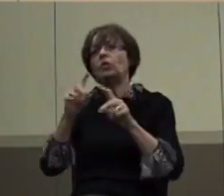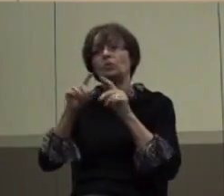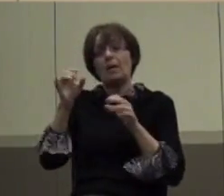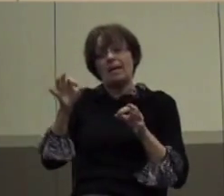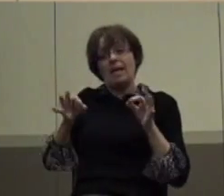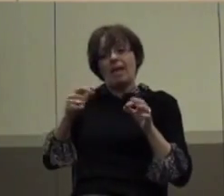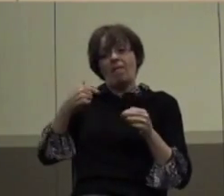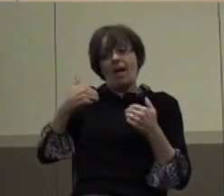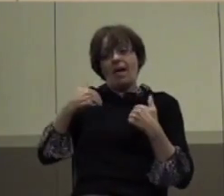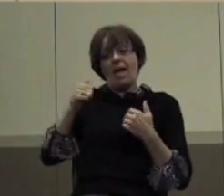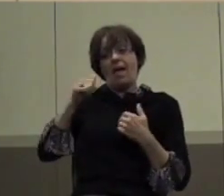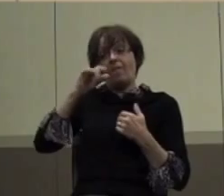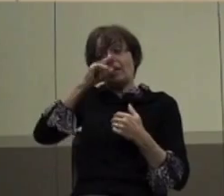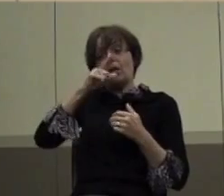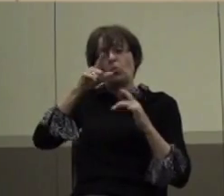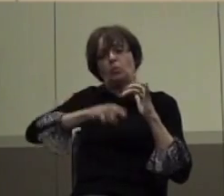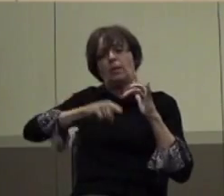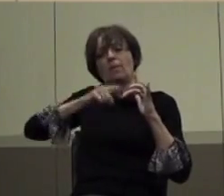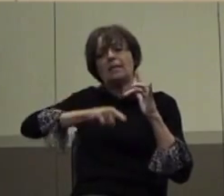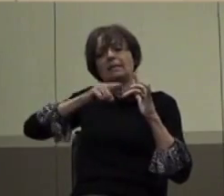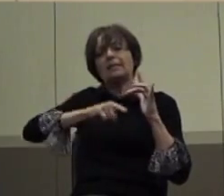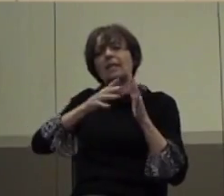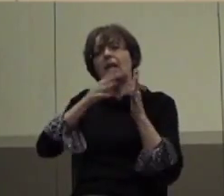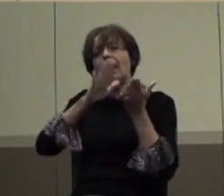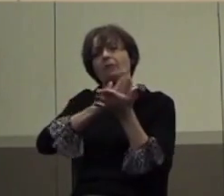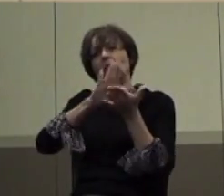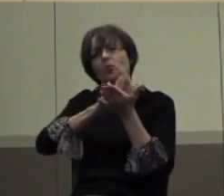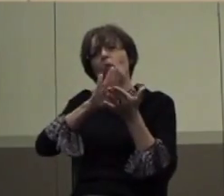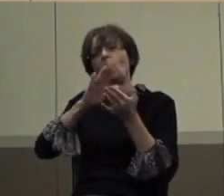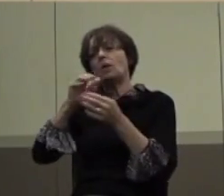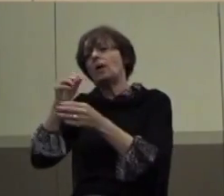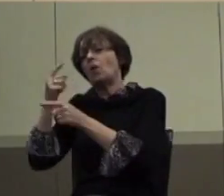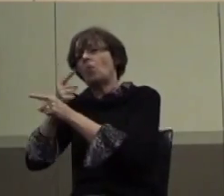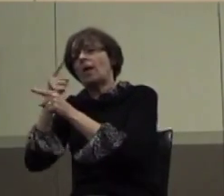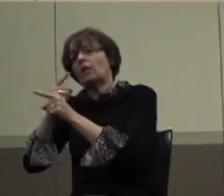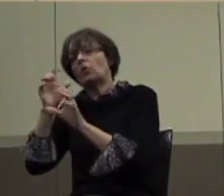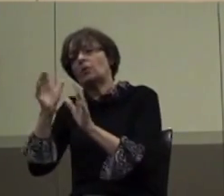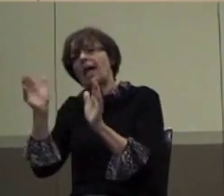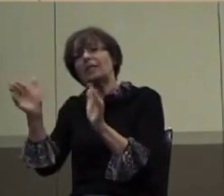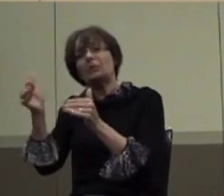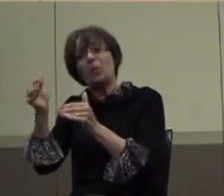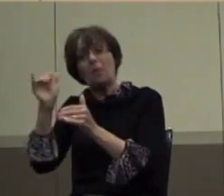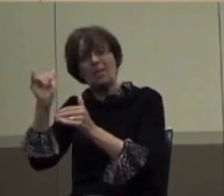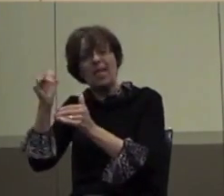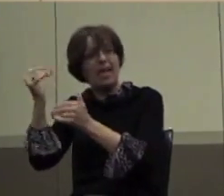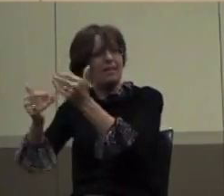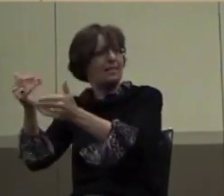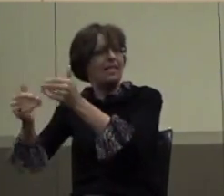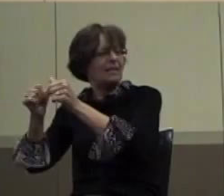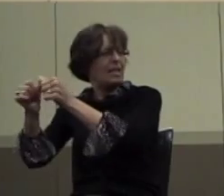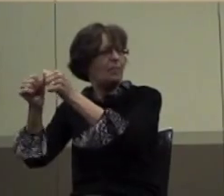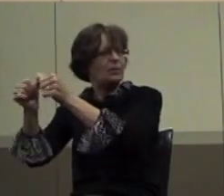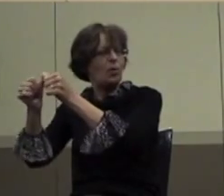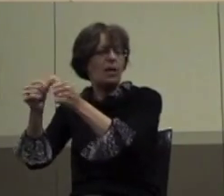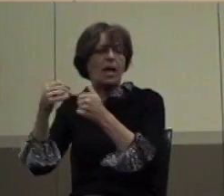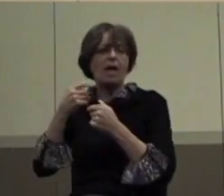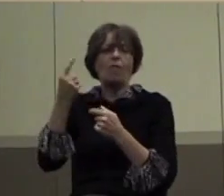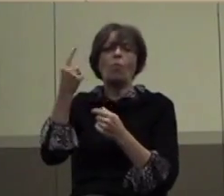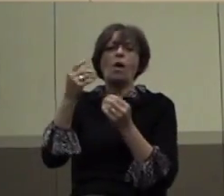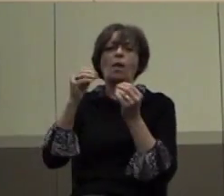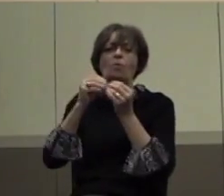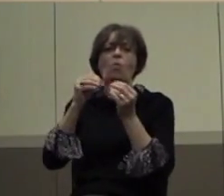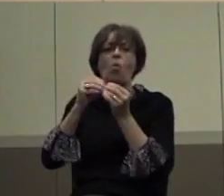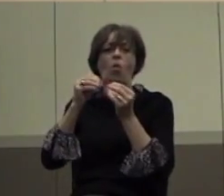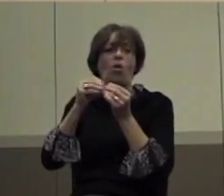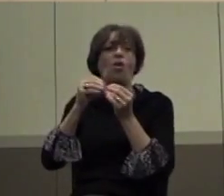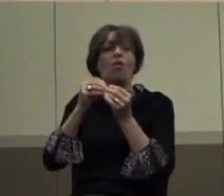got a kid who's missing lots of school and in a regular classroom the momentum keeps going, I add one more straw to the back of that